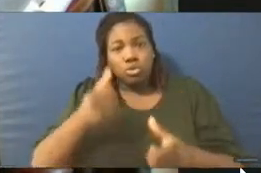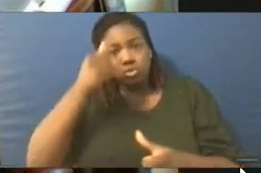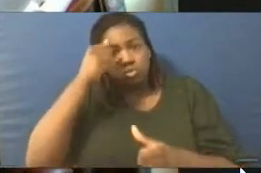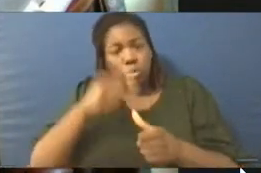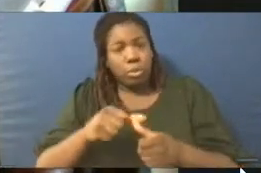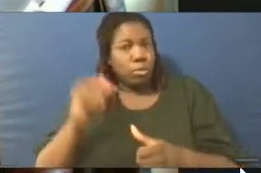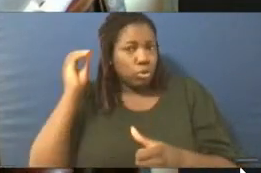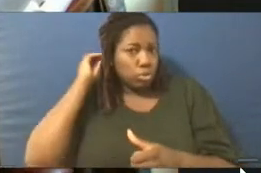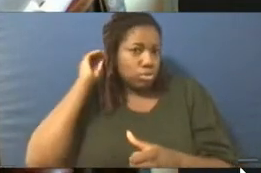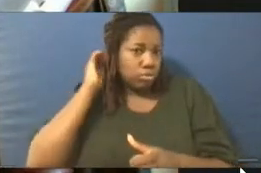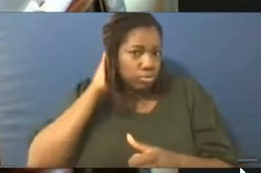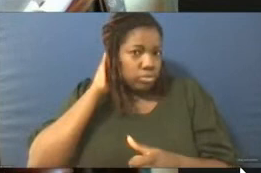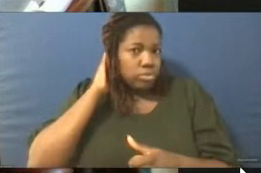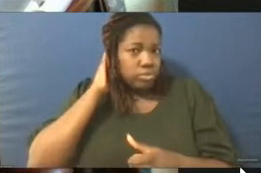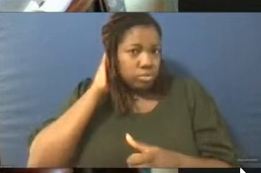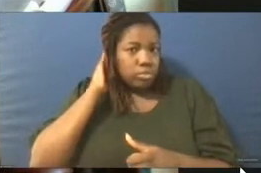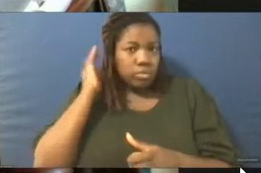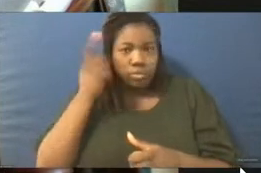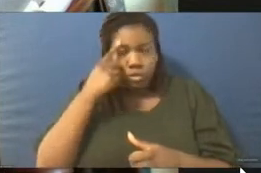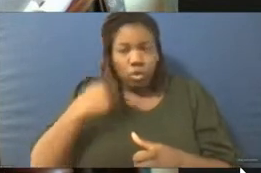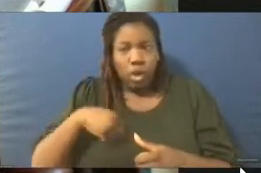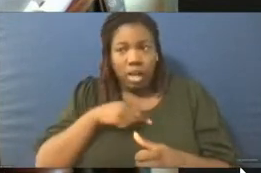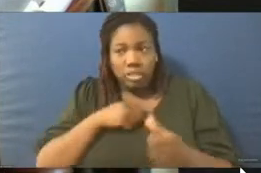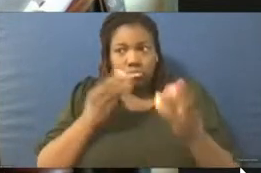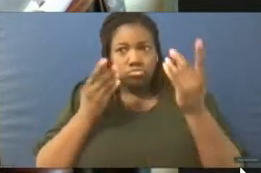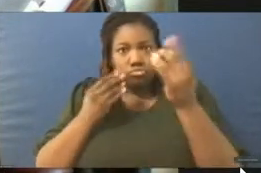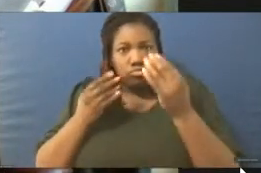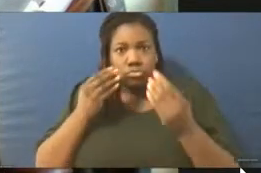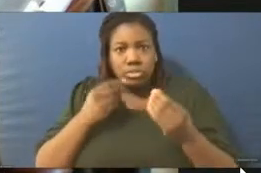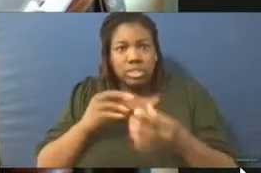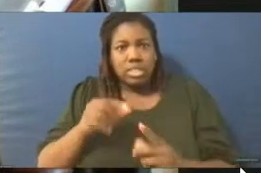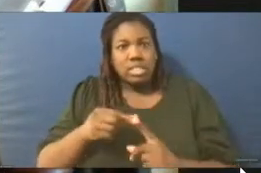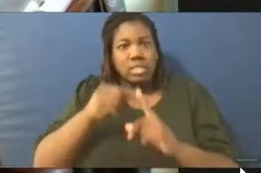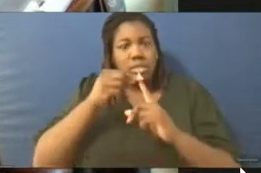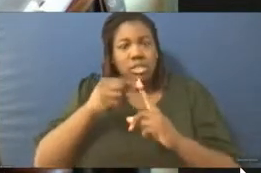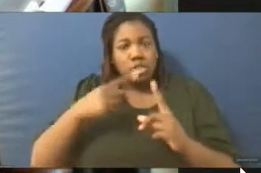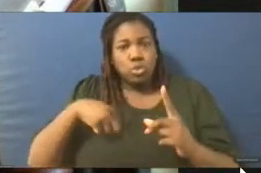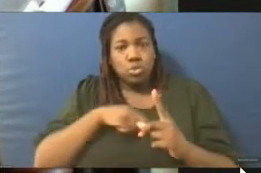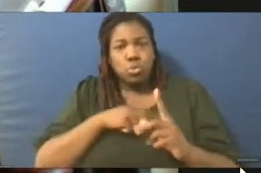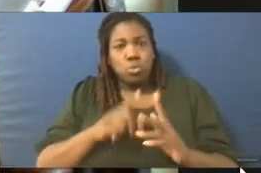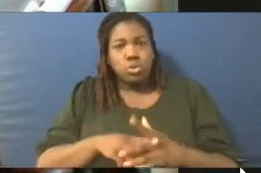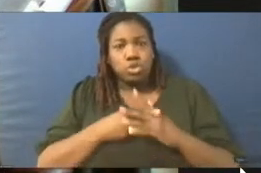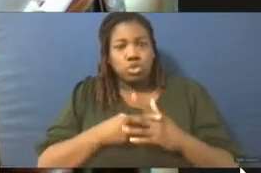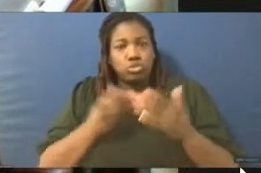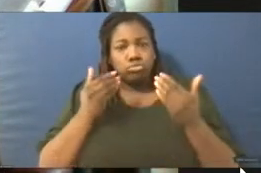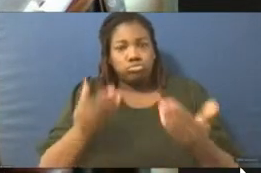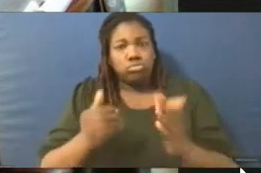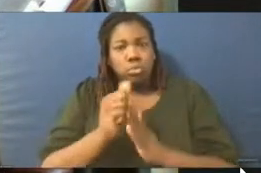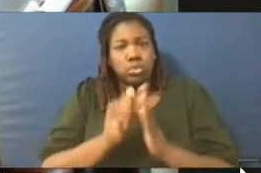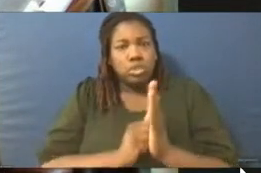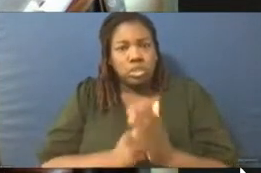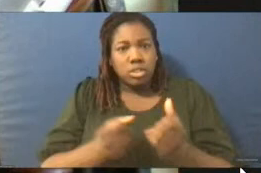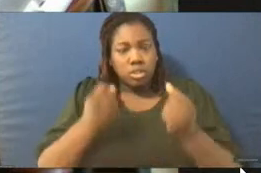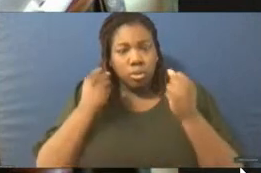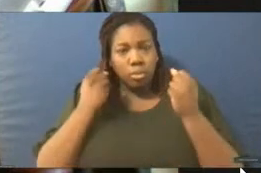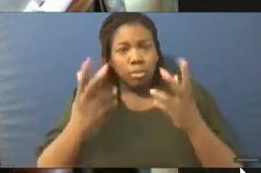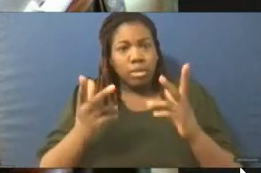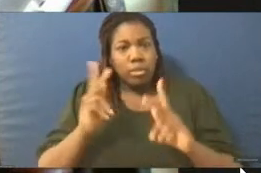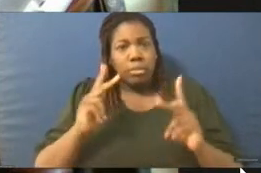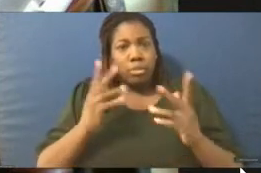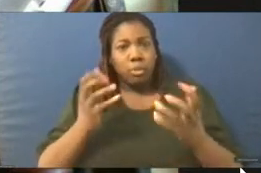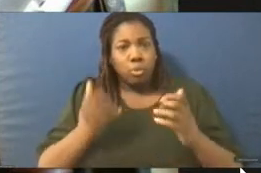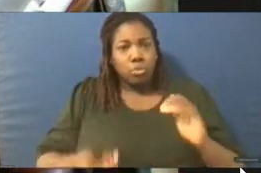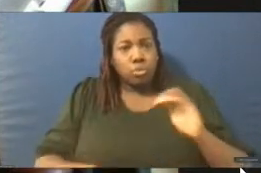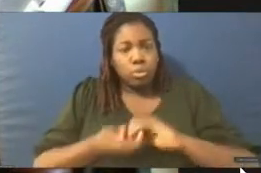front for us to be thinking about, and especially as we move this agenda forward, that there are many that really do want to partner with